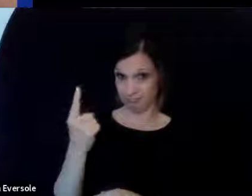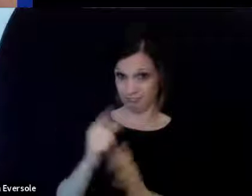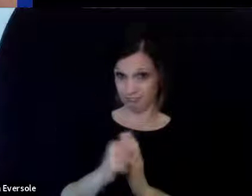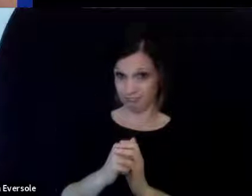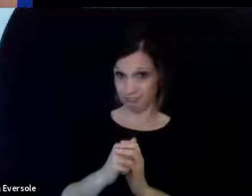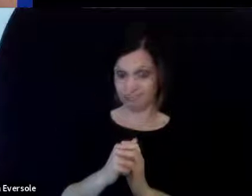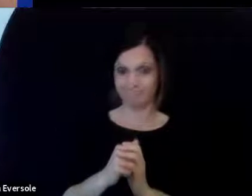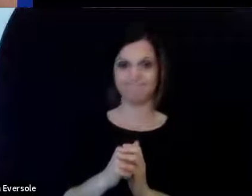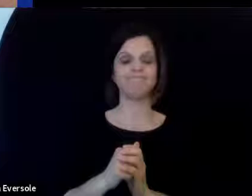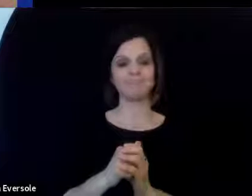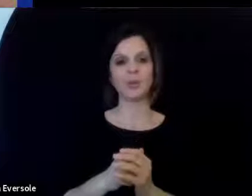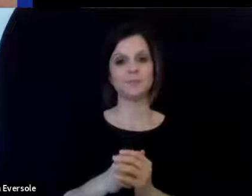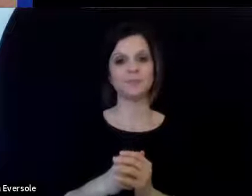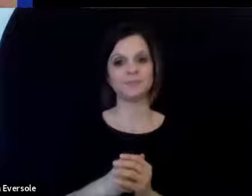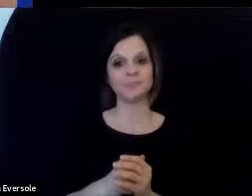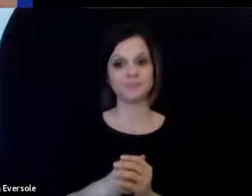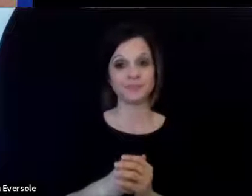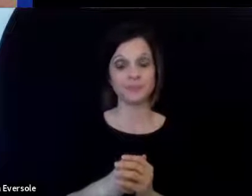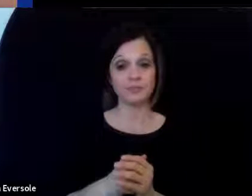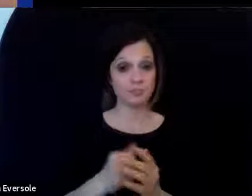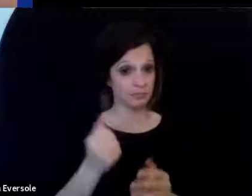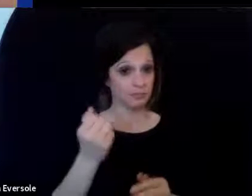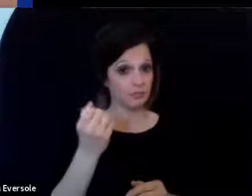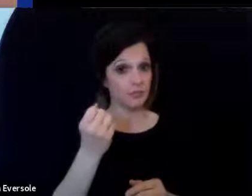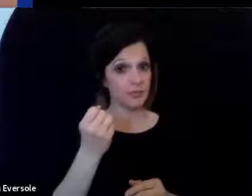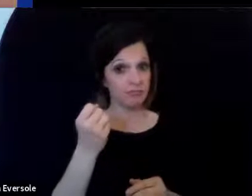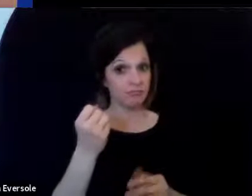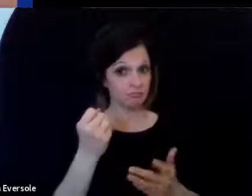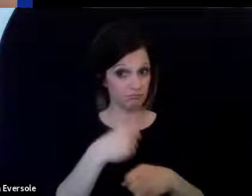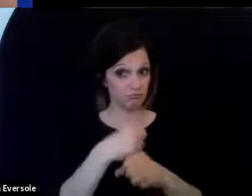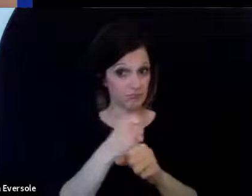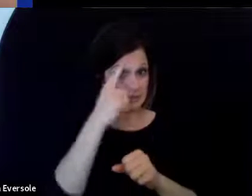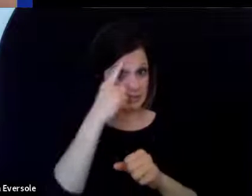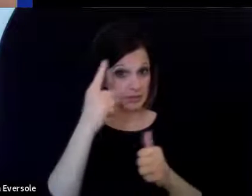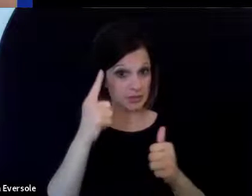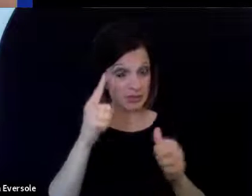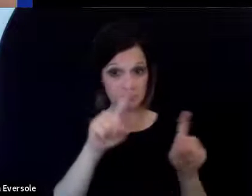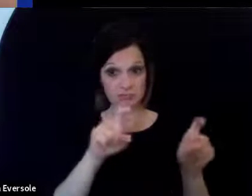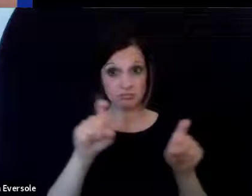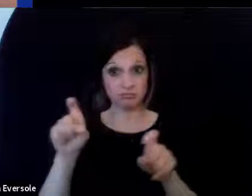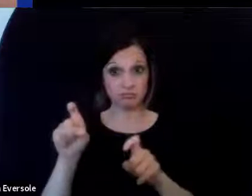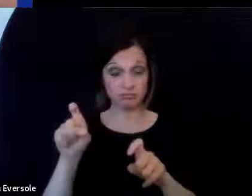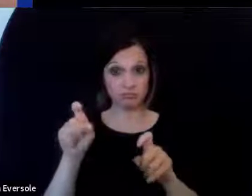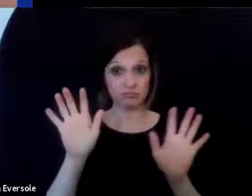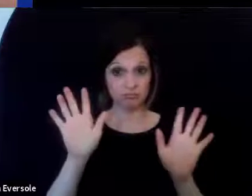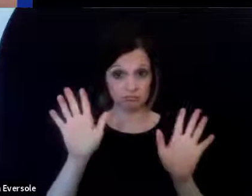Yes. Does that make sense to the person who asked the question?